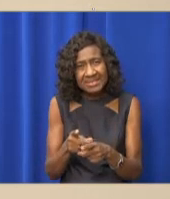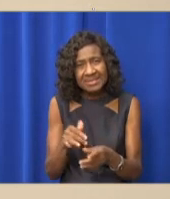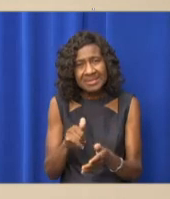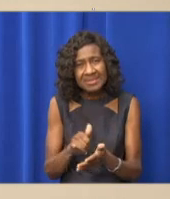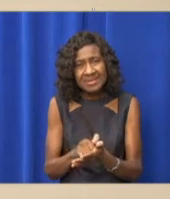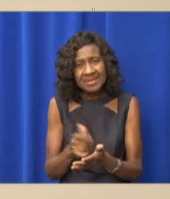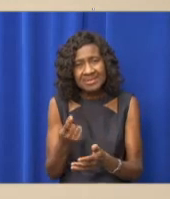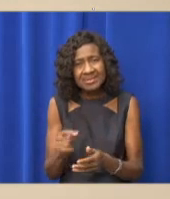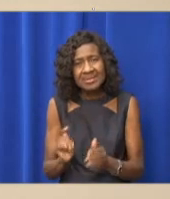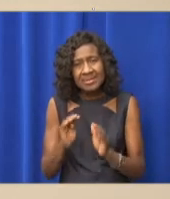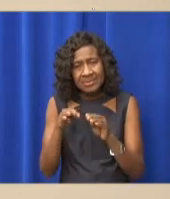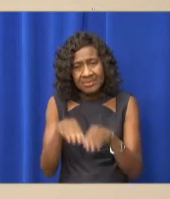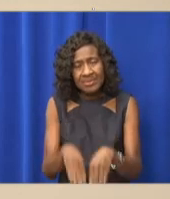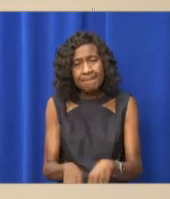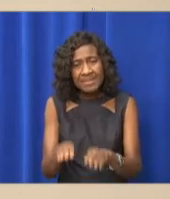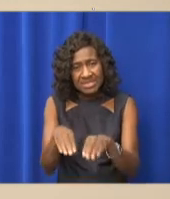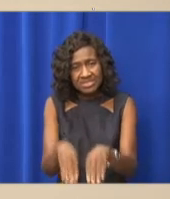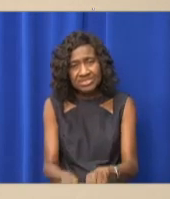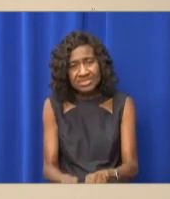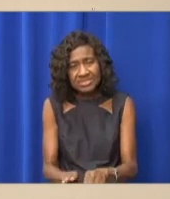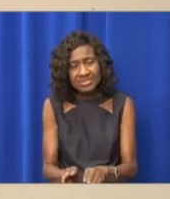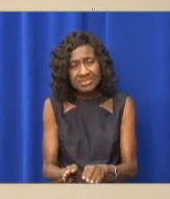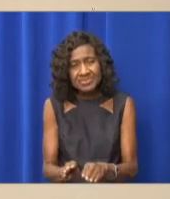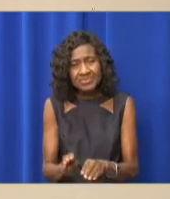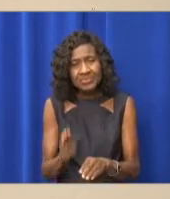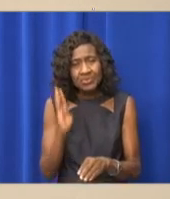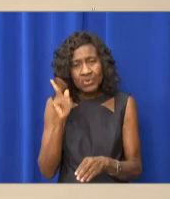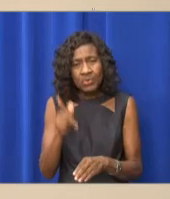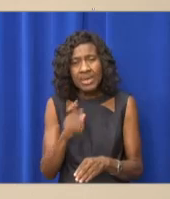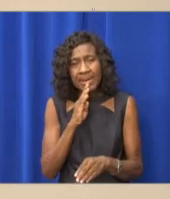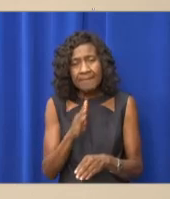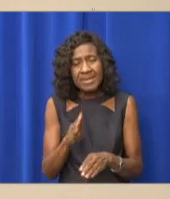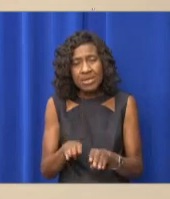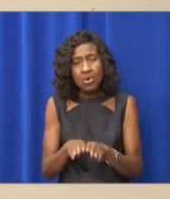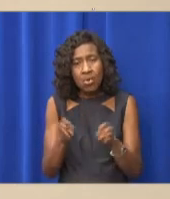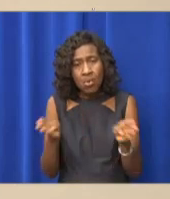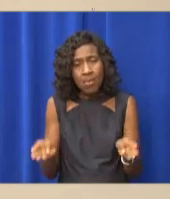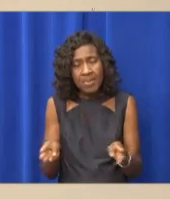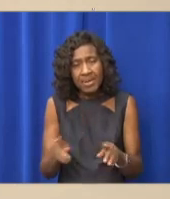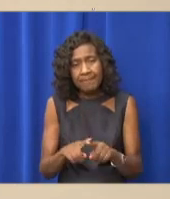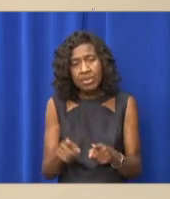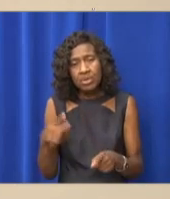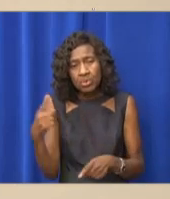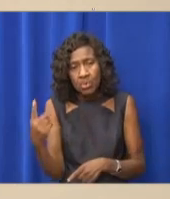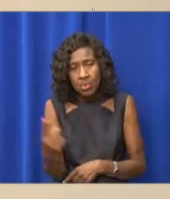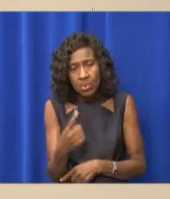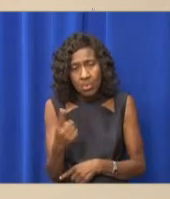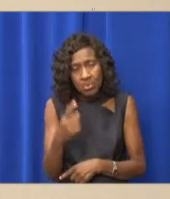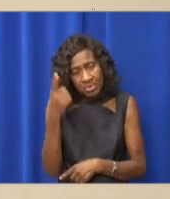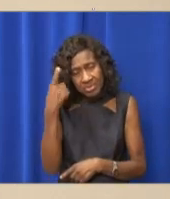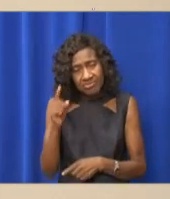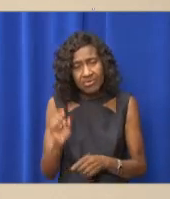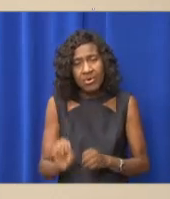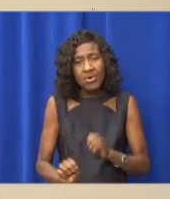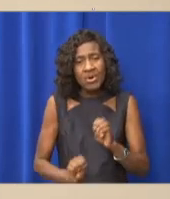beaches should be reopened, but only for the purposes of exercise. That is in the next